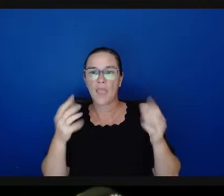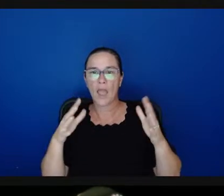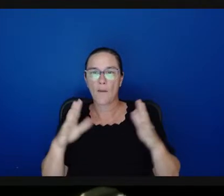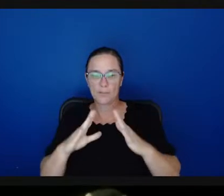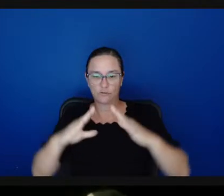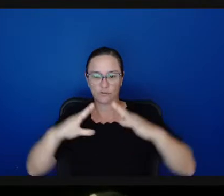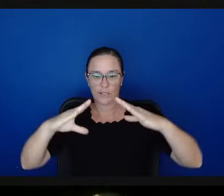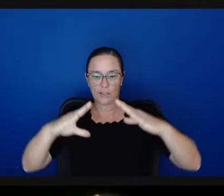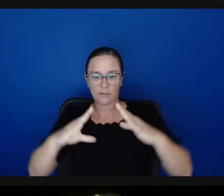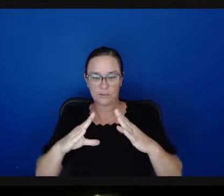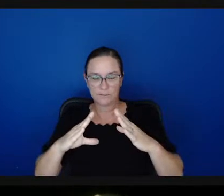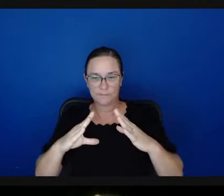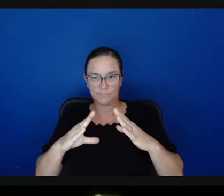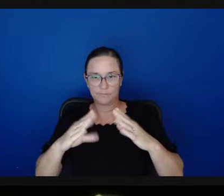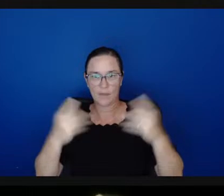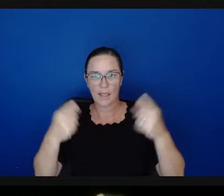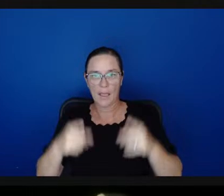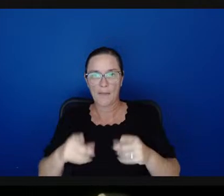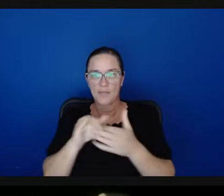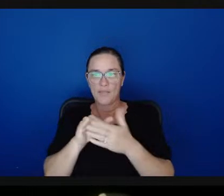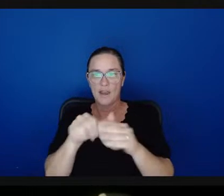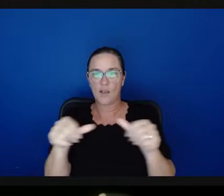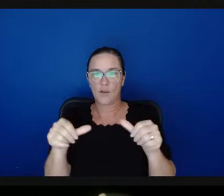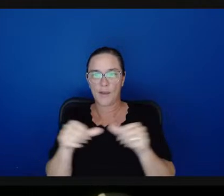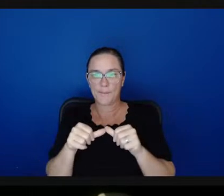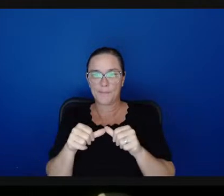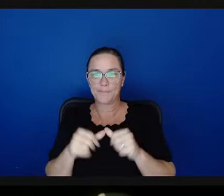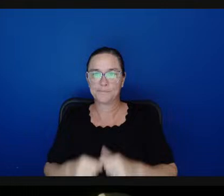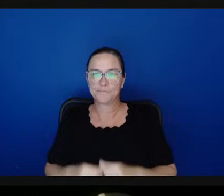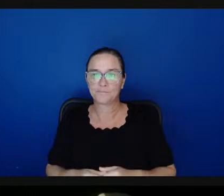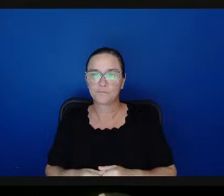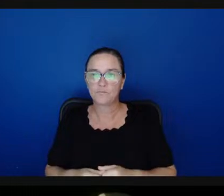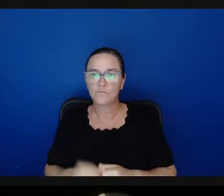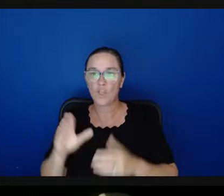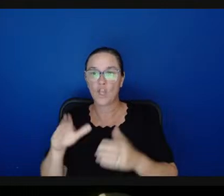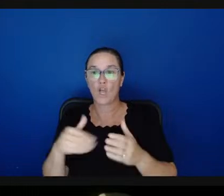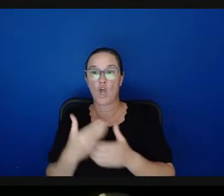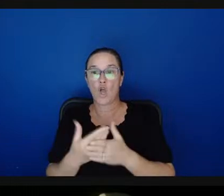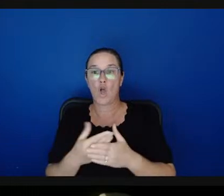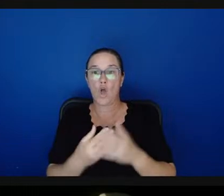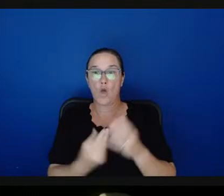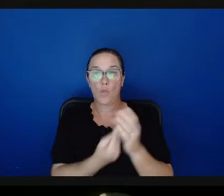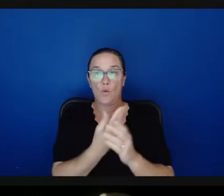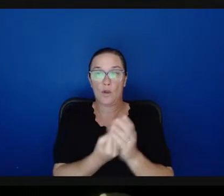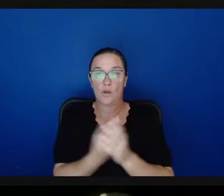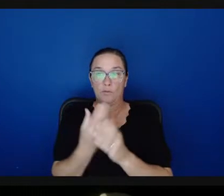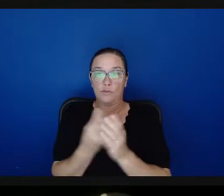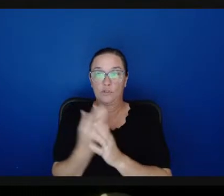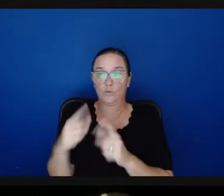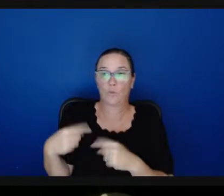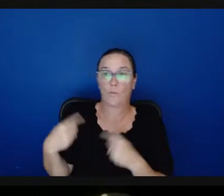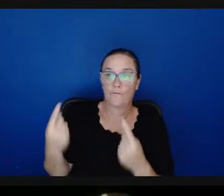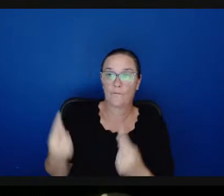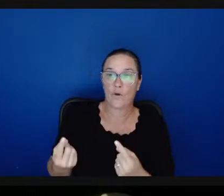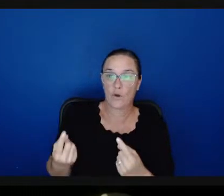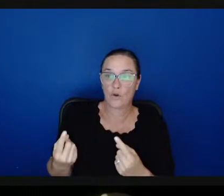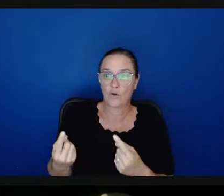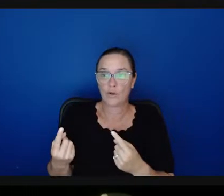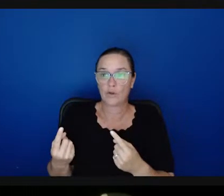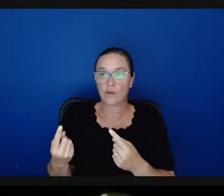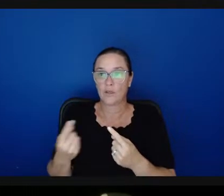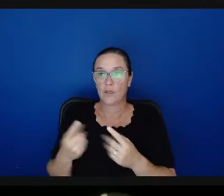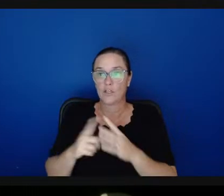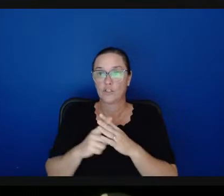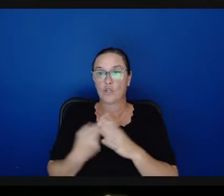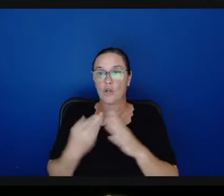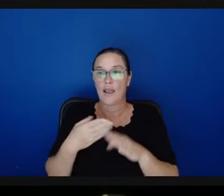accumulated in the area, right? And so here's what they're noting. All the episodes thus far began